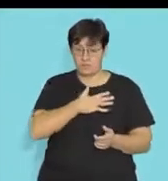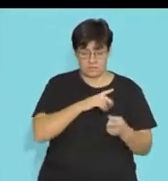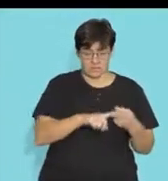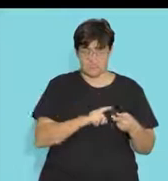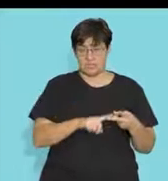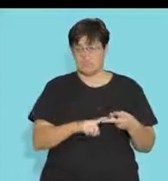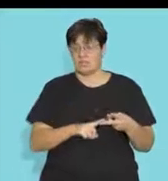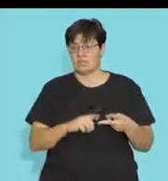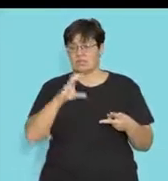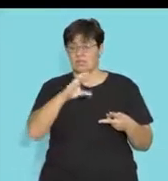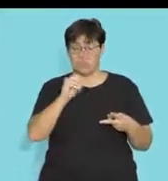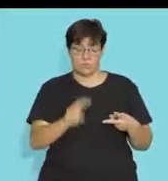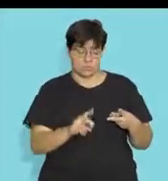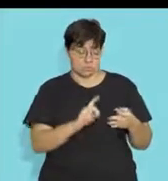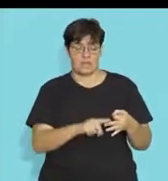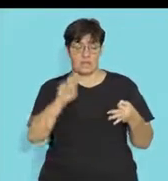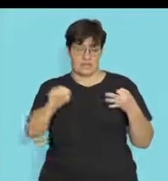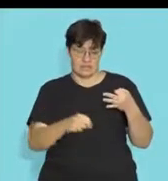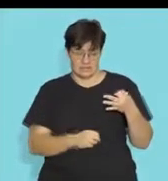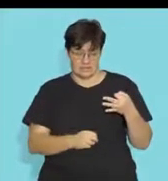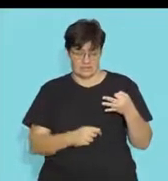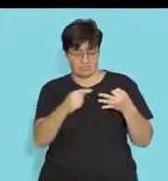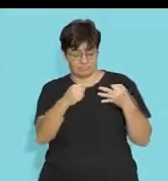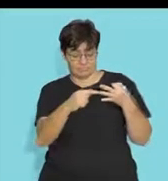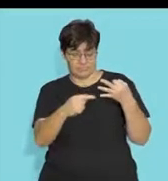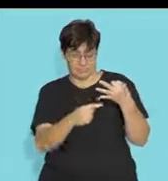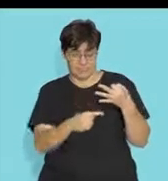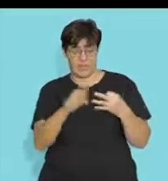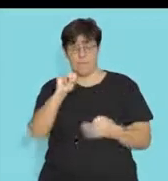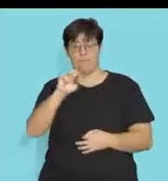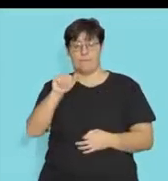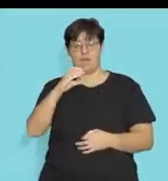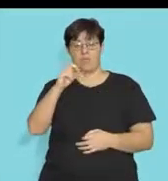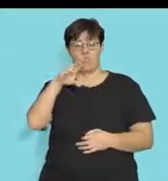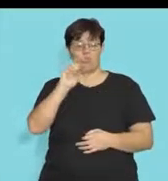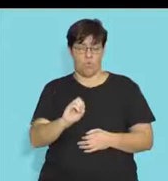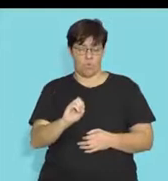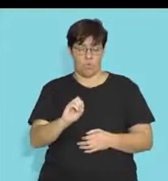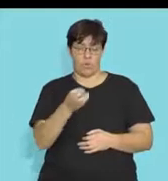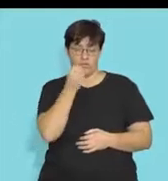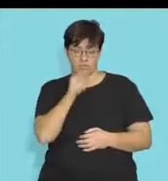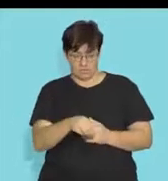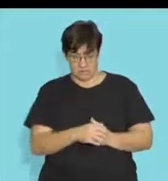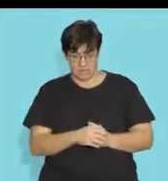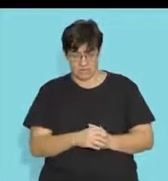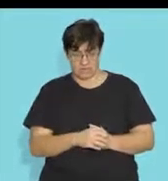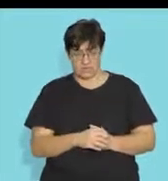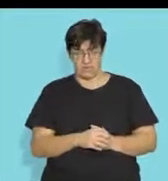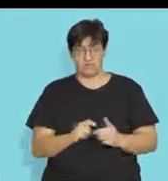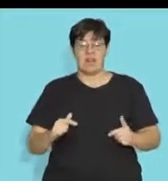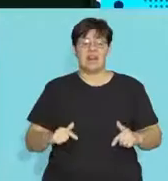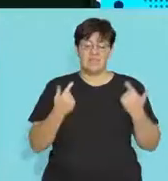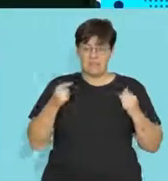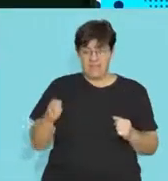oxygen, carbon, and nitrogen. And these are known as your macronutrients. So again, in the context